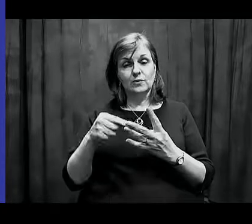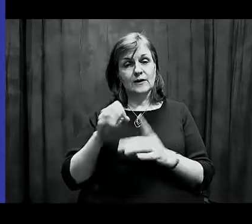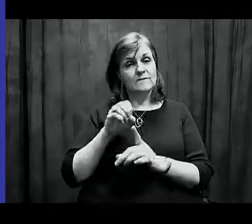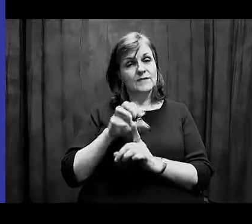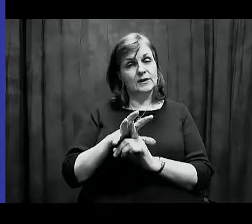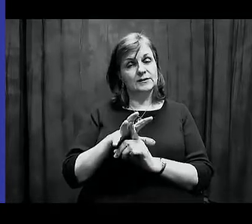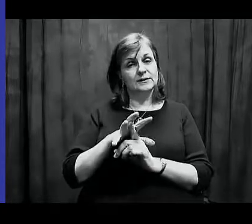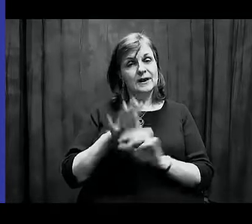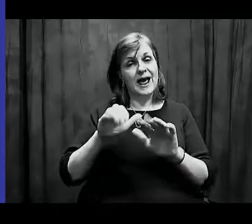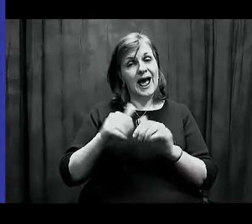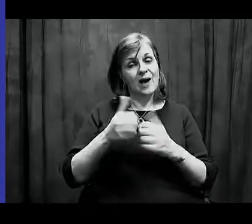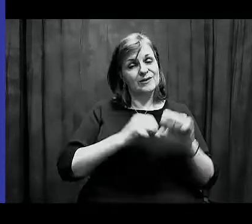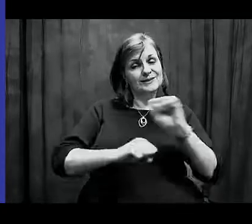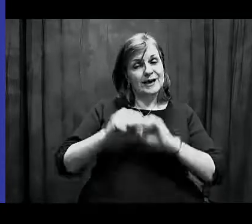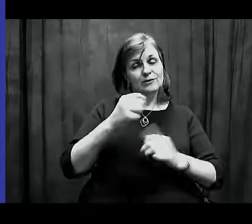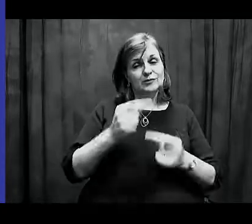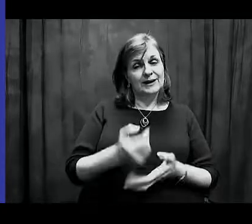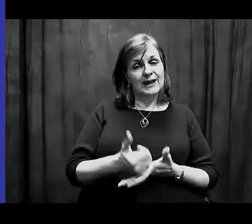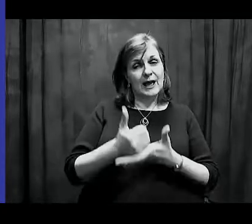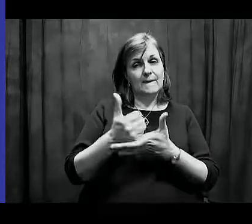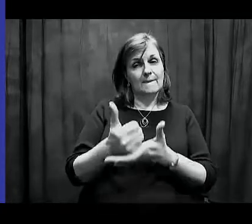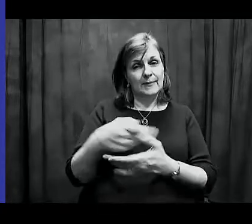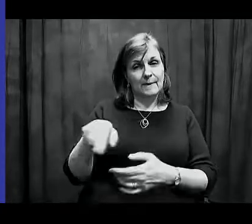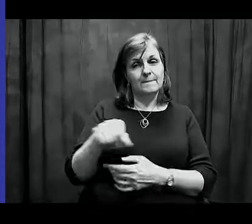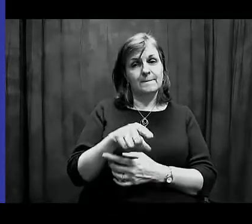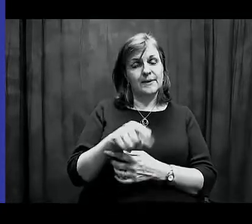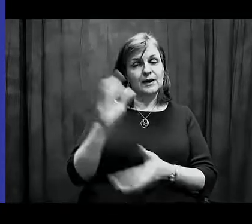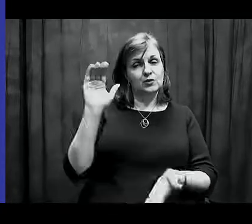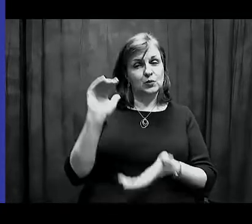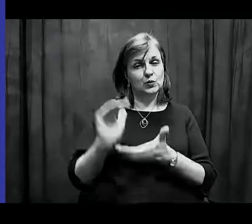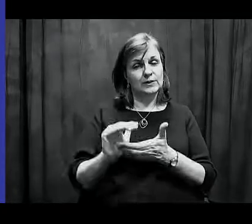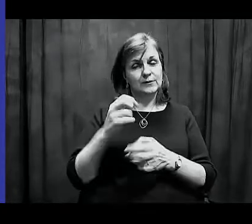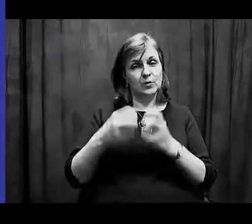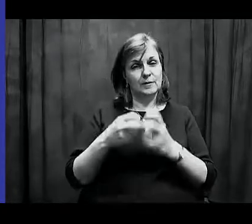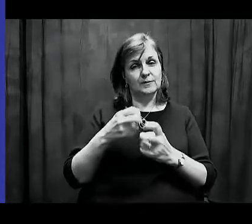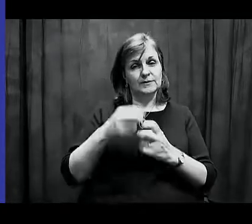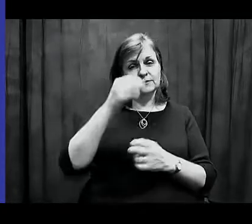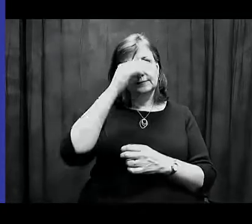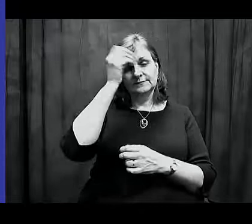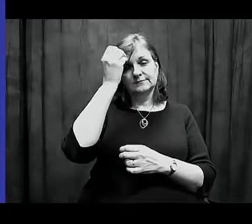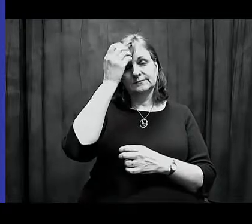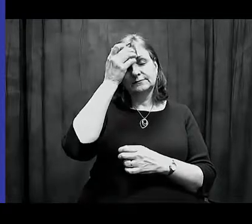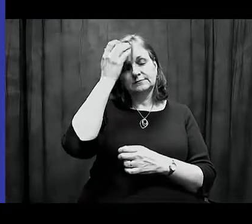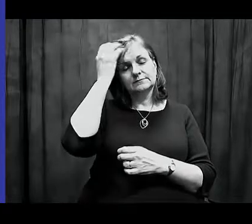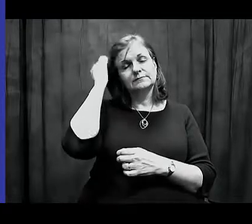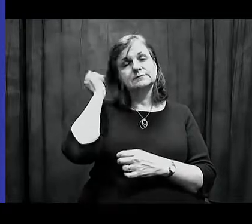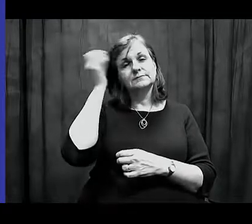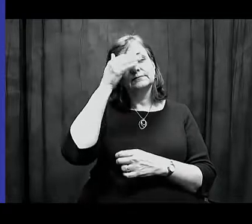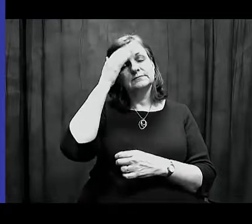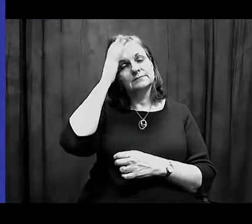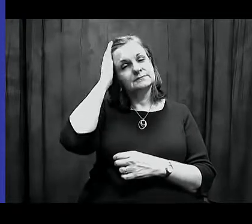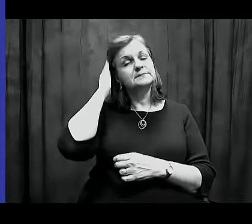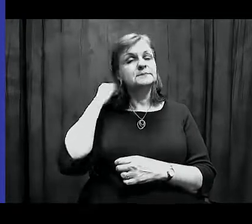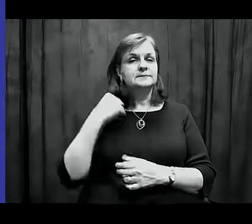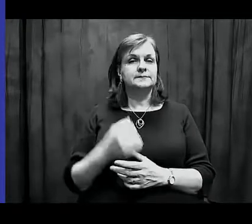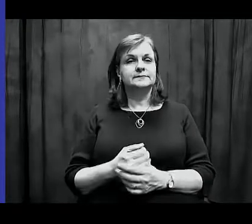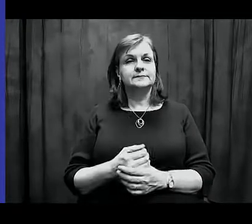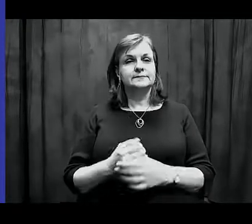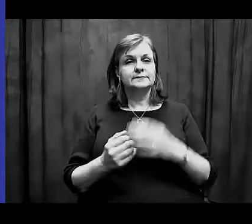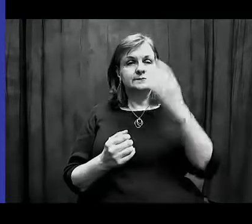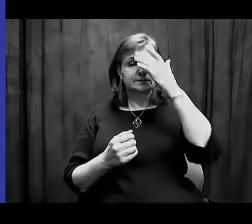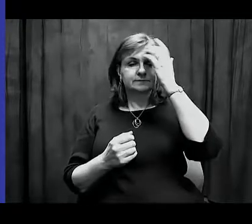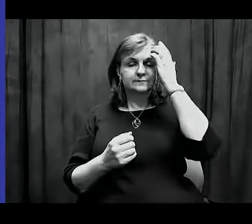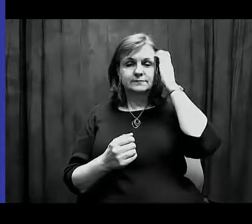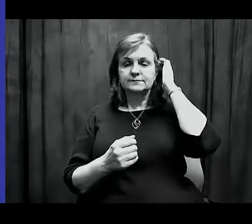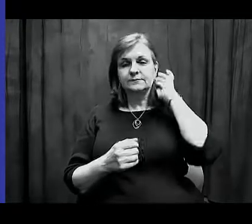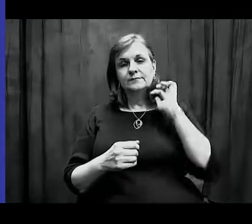So we'll look at those effects and how science is trying to help that and decrease those issues.